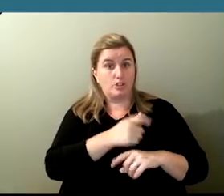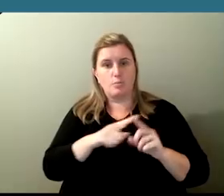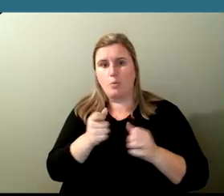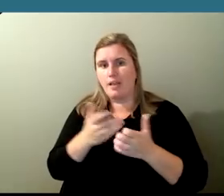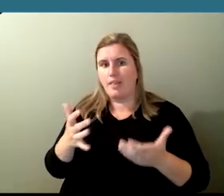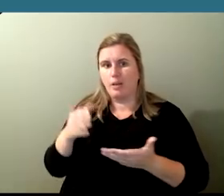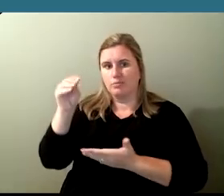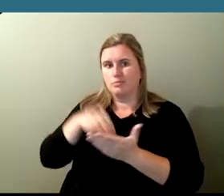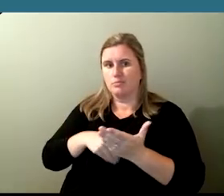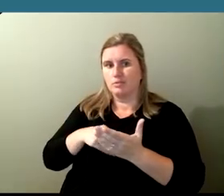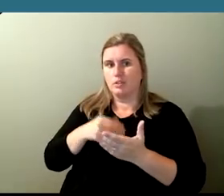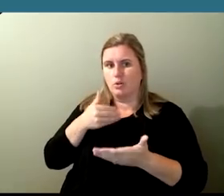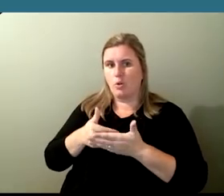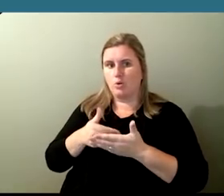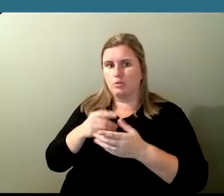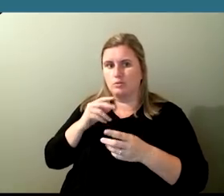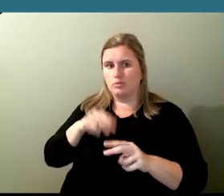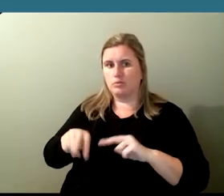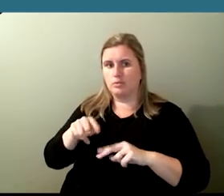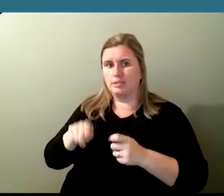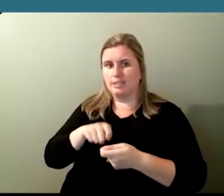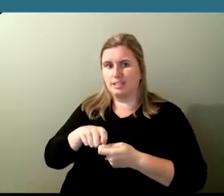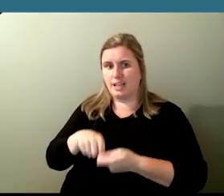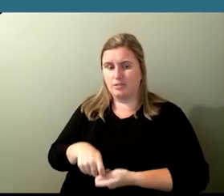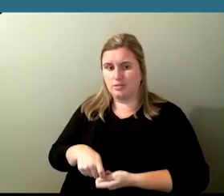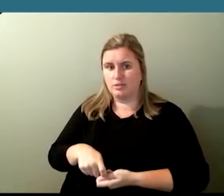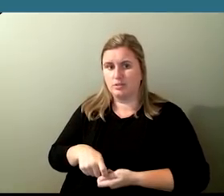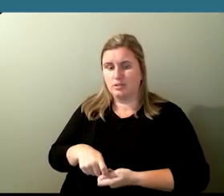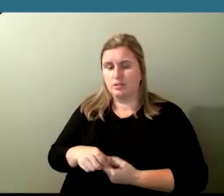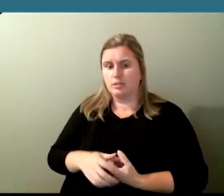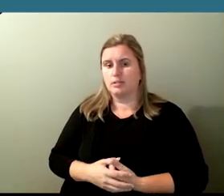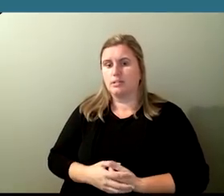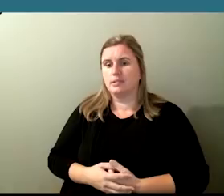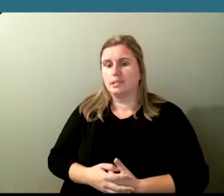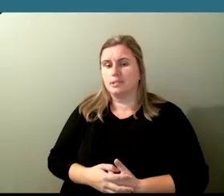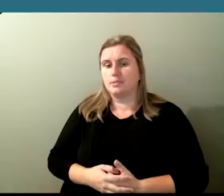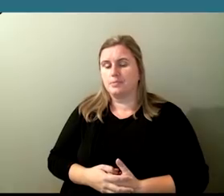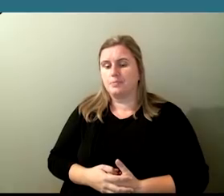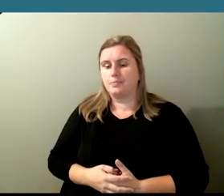taking close look at details of implementation that may actually